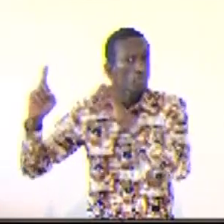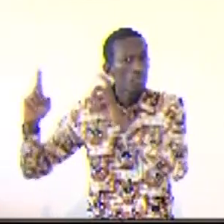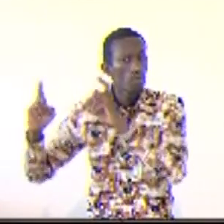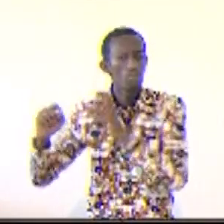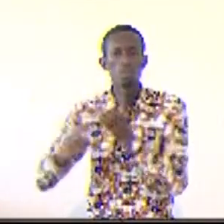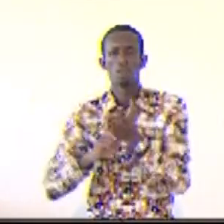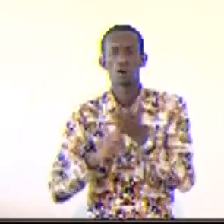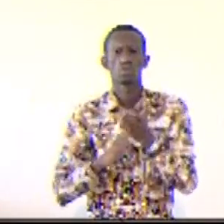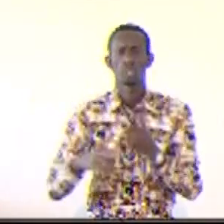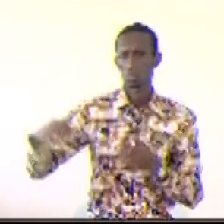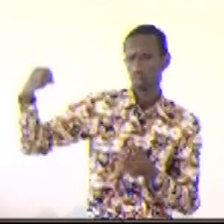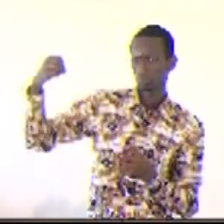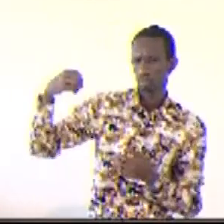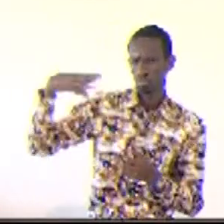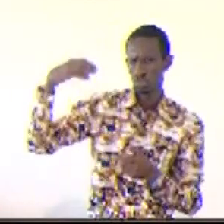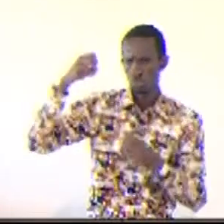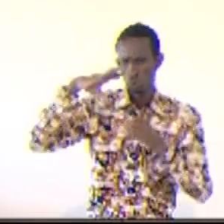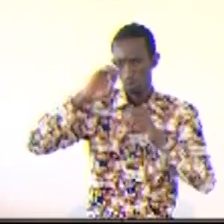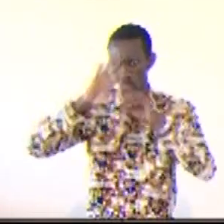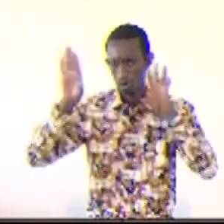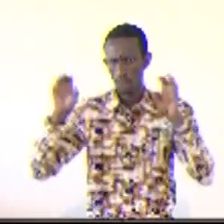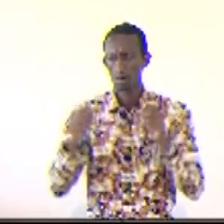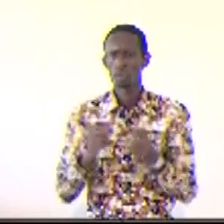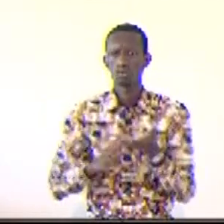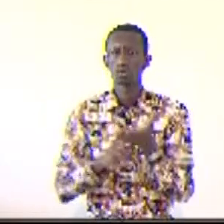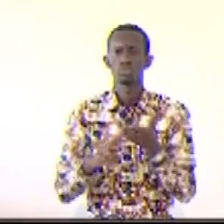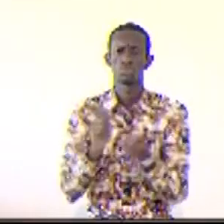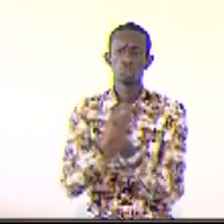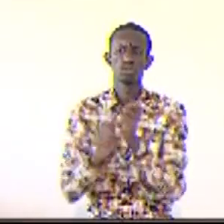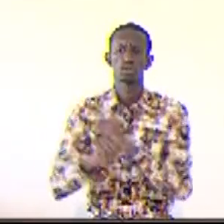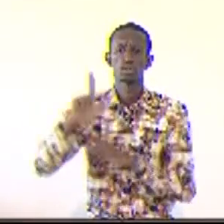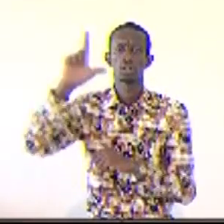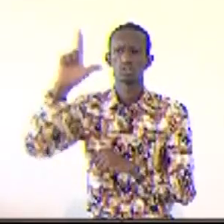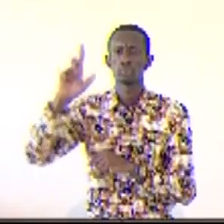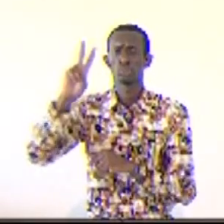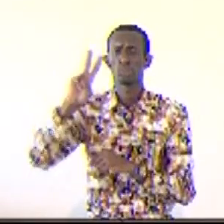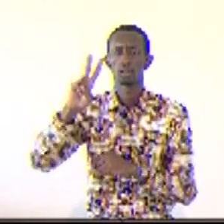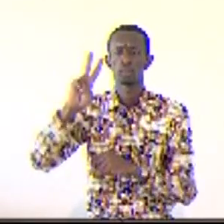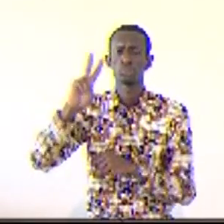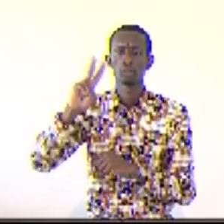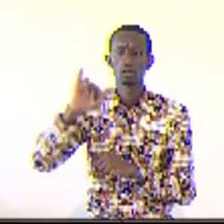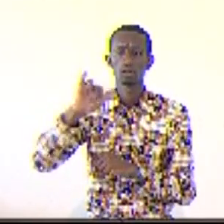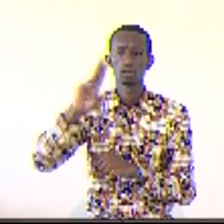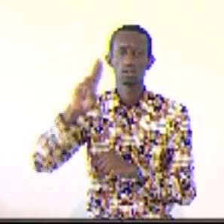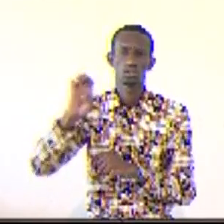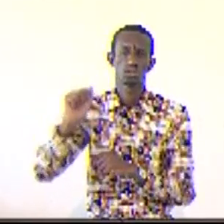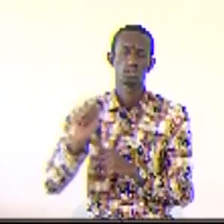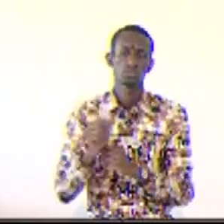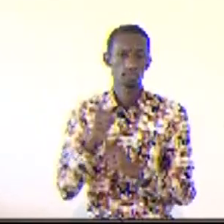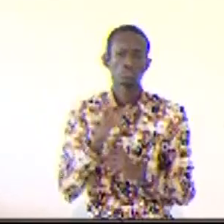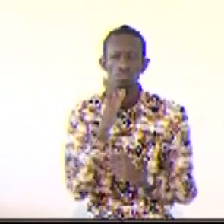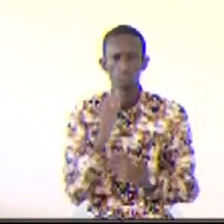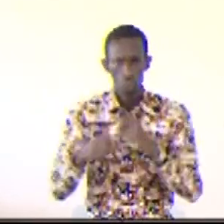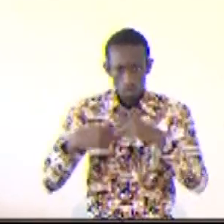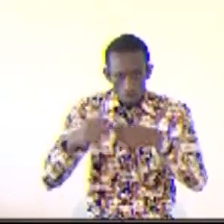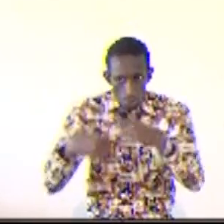silver bromide into the silver that will coat the surface of the metal. So let us continue with our questions.